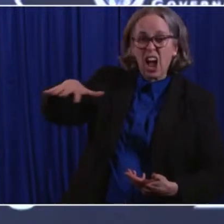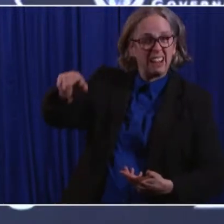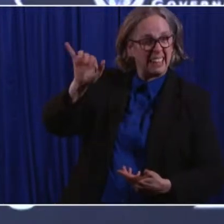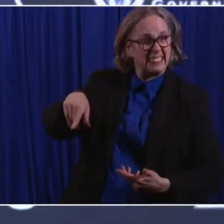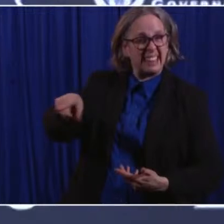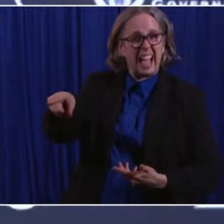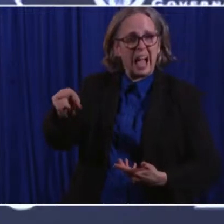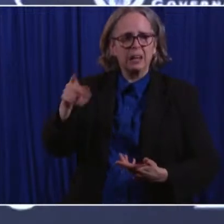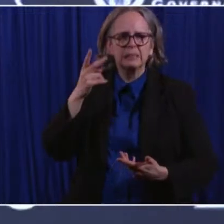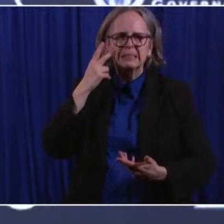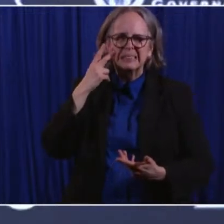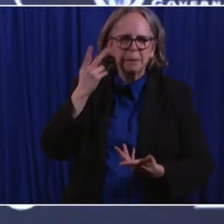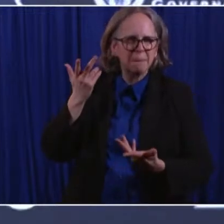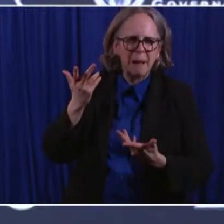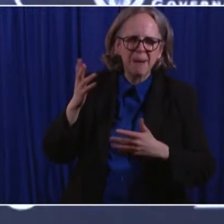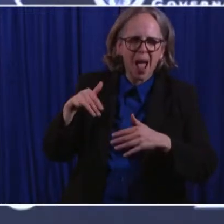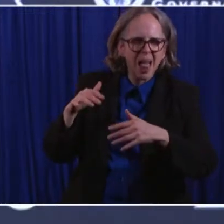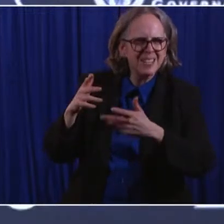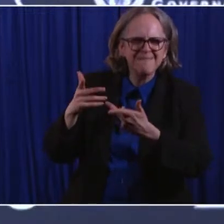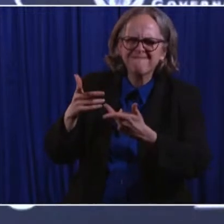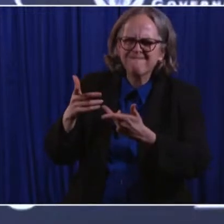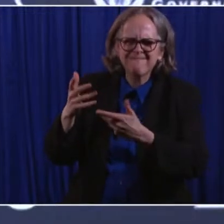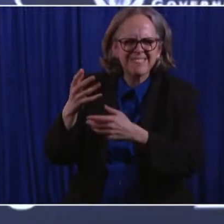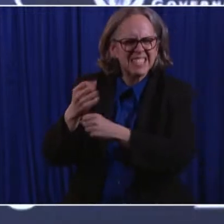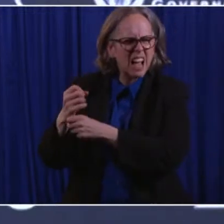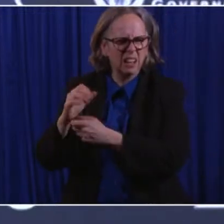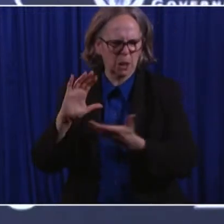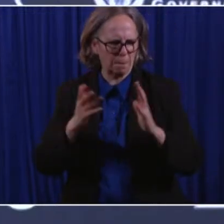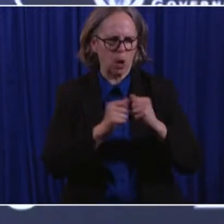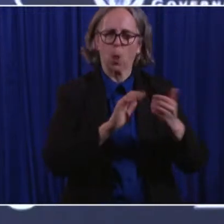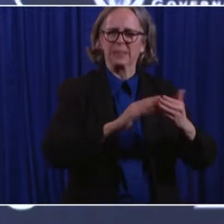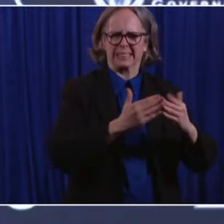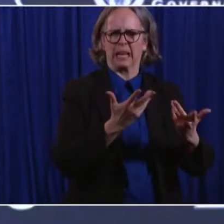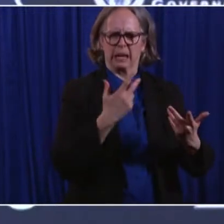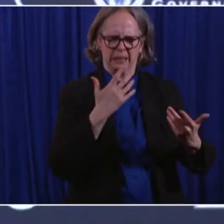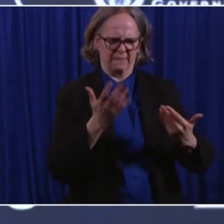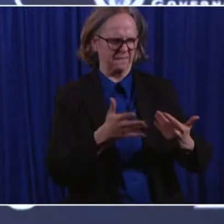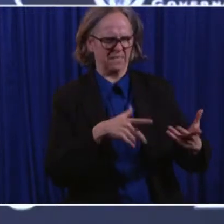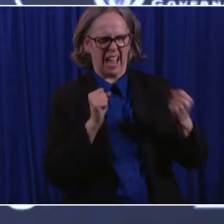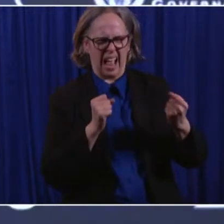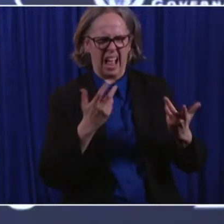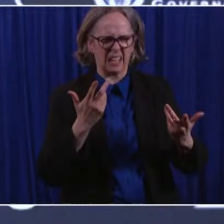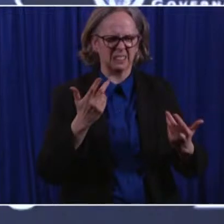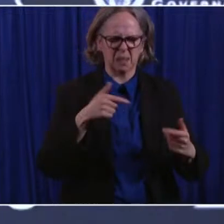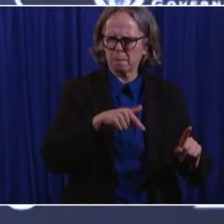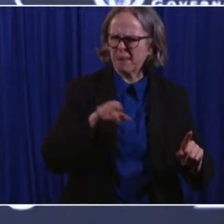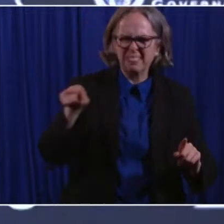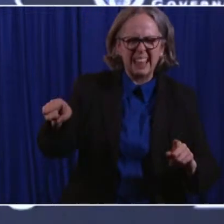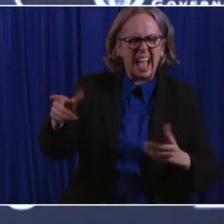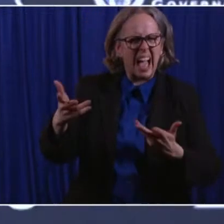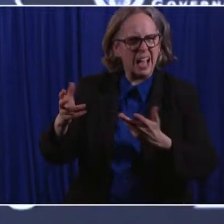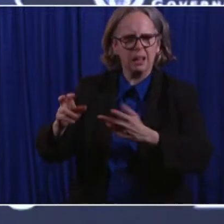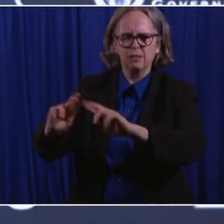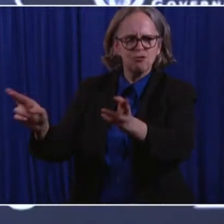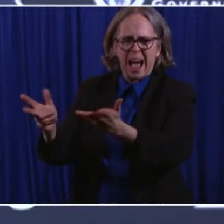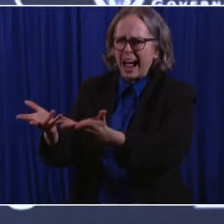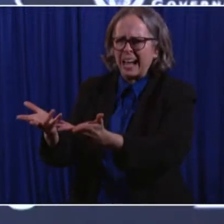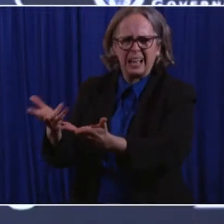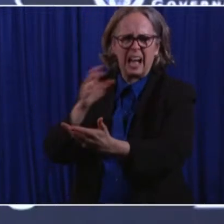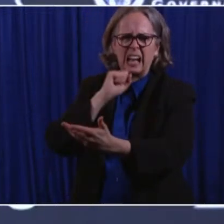maybe in our suburban. So we're trying to continue to balance that. Frankly, we've had